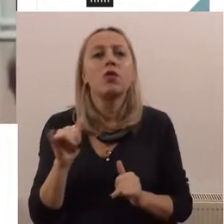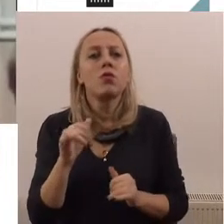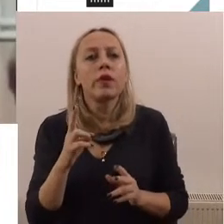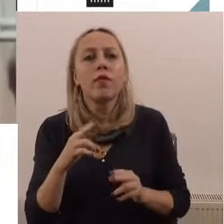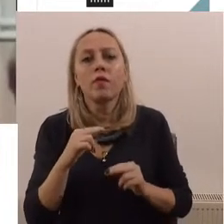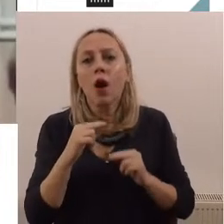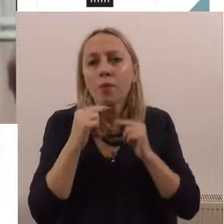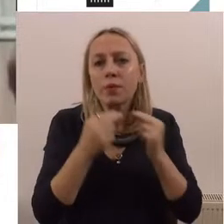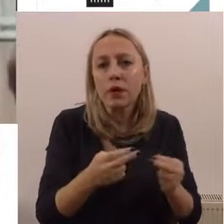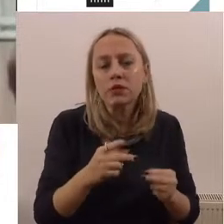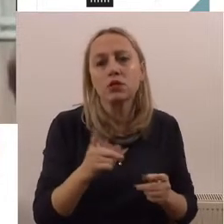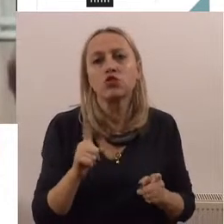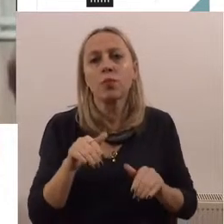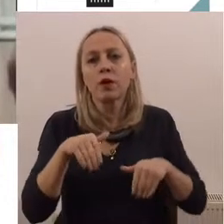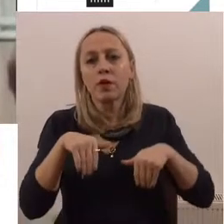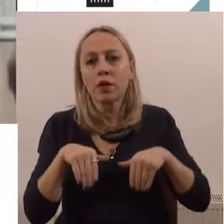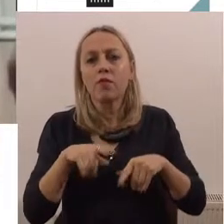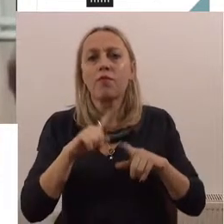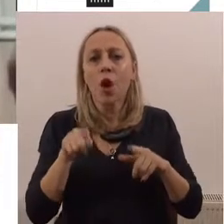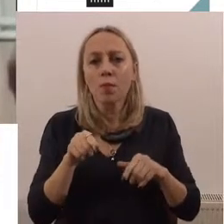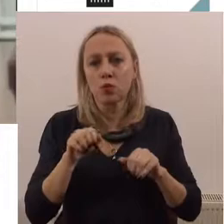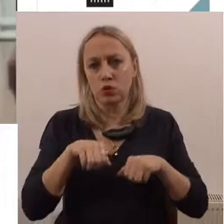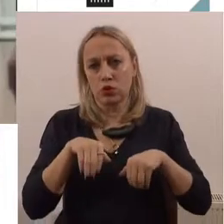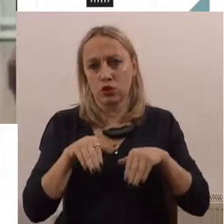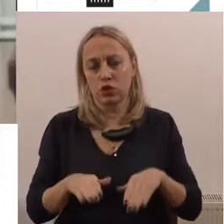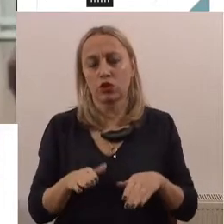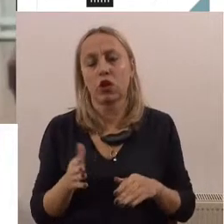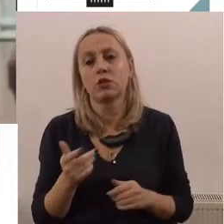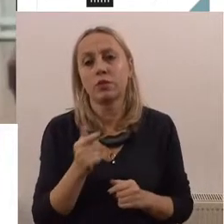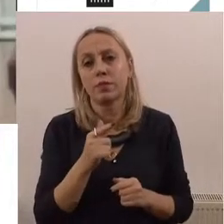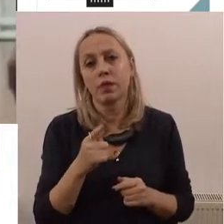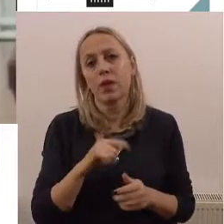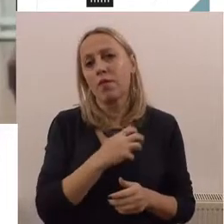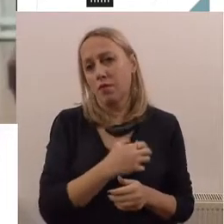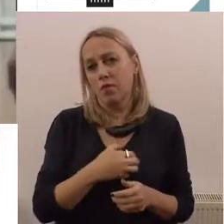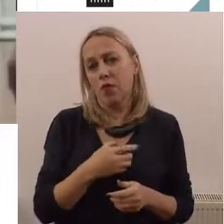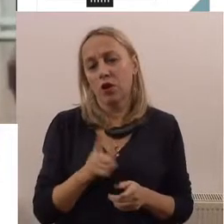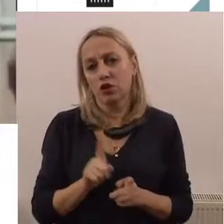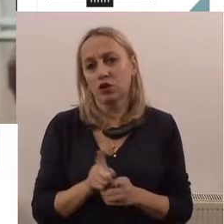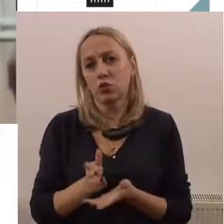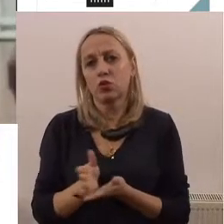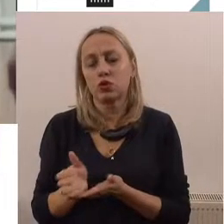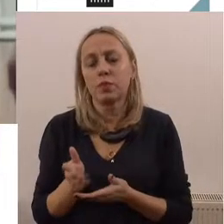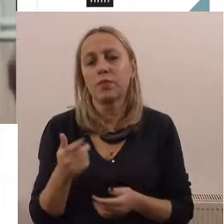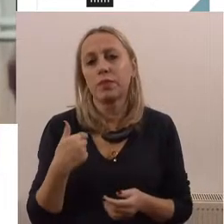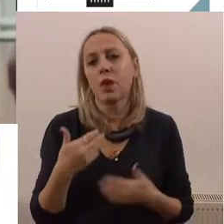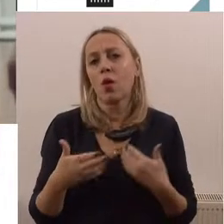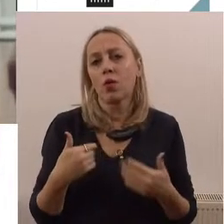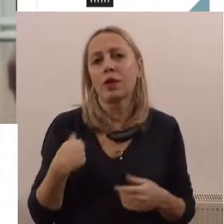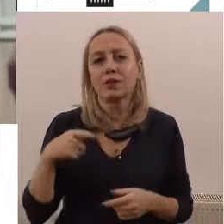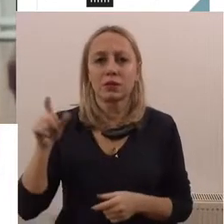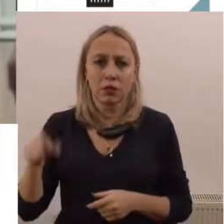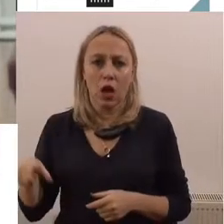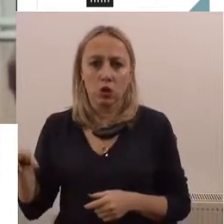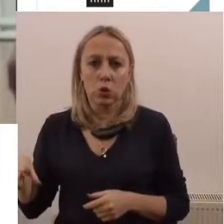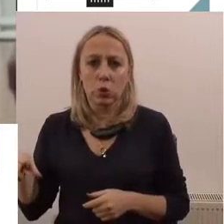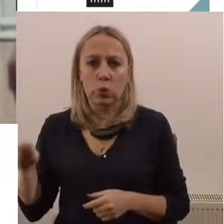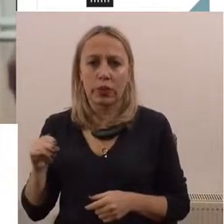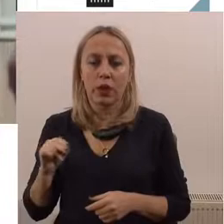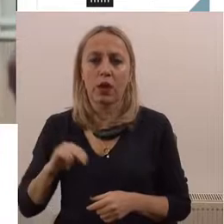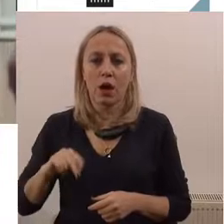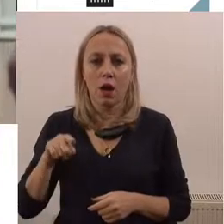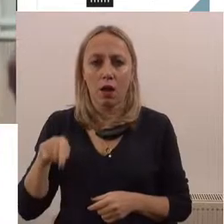communications with every staff member to make sure they know who to address in case of a problem. Another important